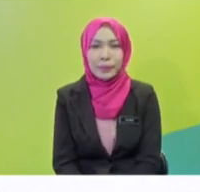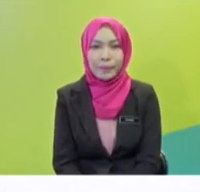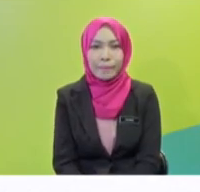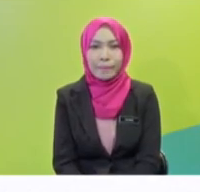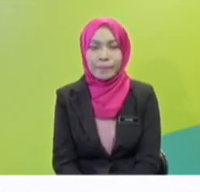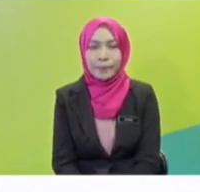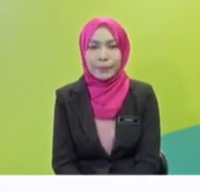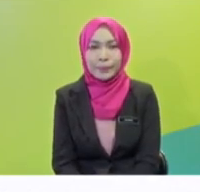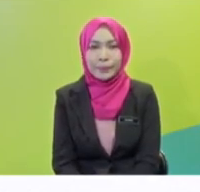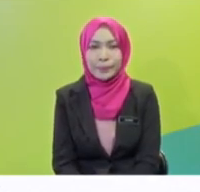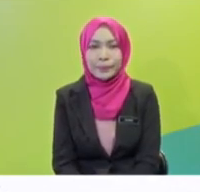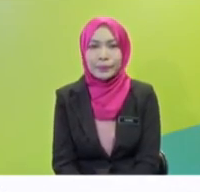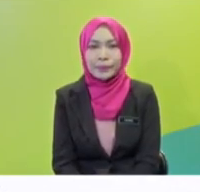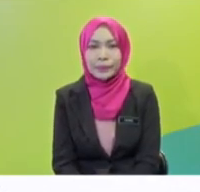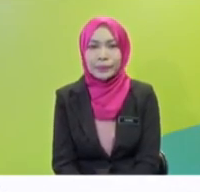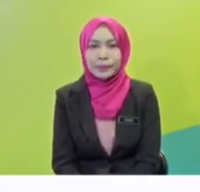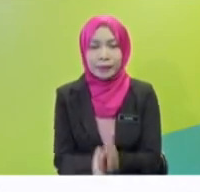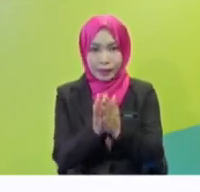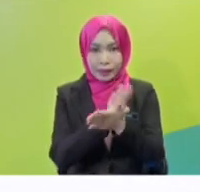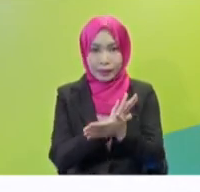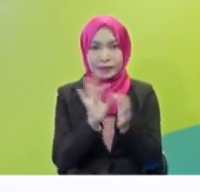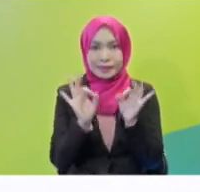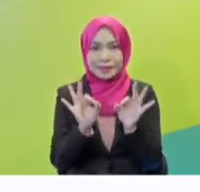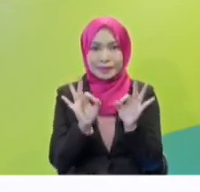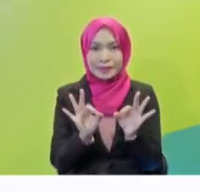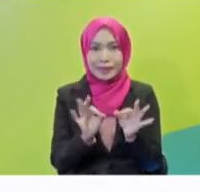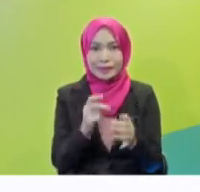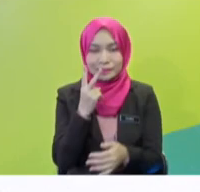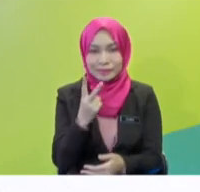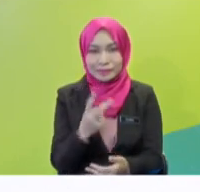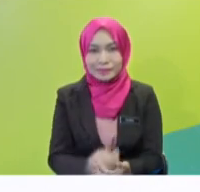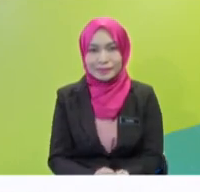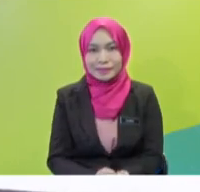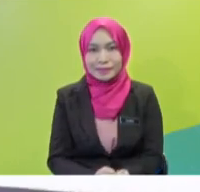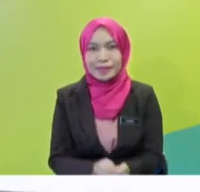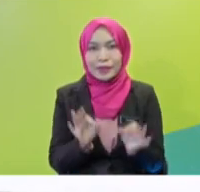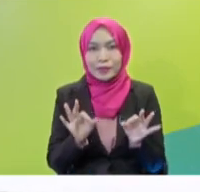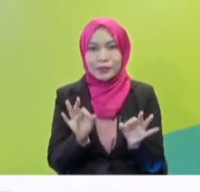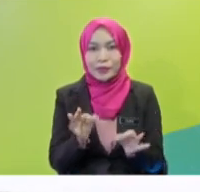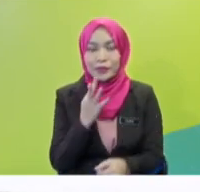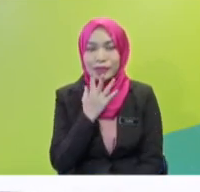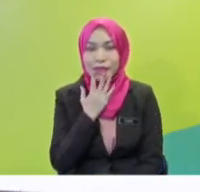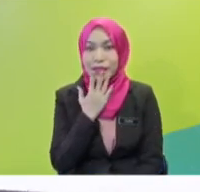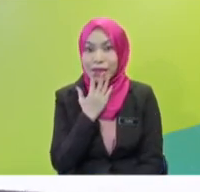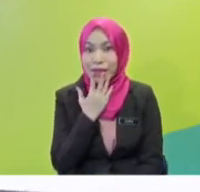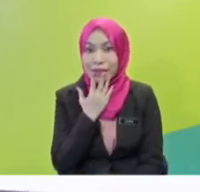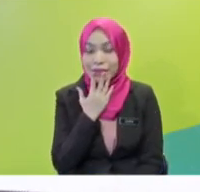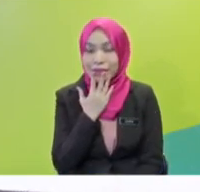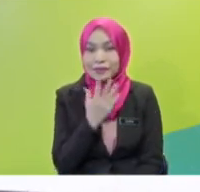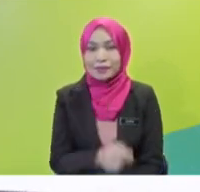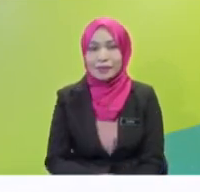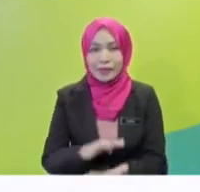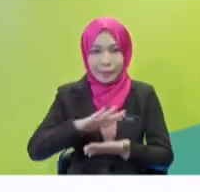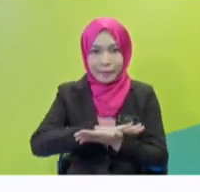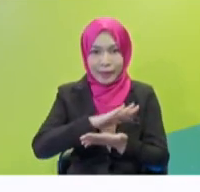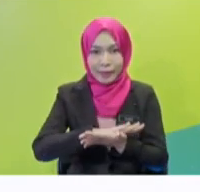Ooh. So if let's say for example when we were coloring earlier, if we do not have marker pen, can we use for